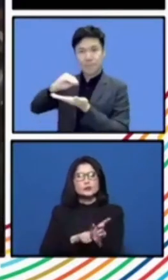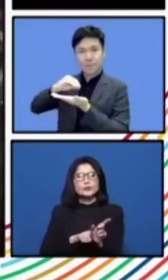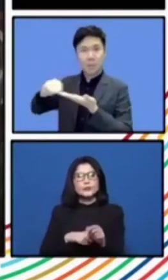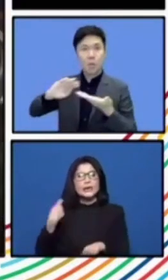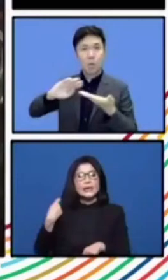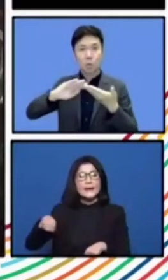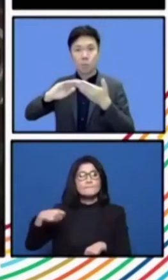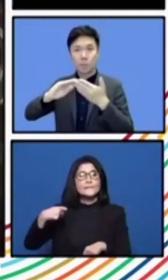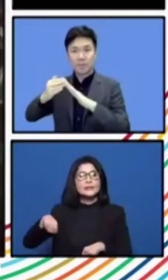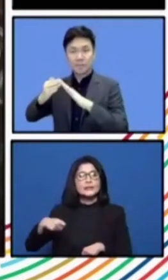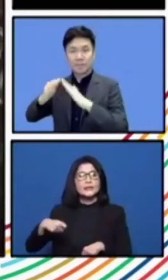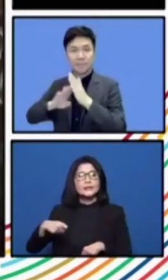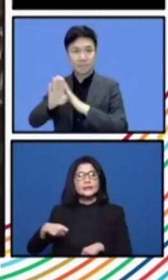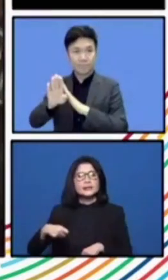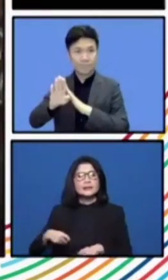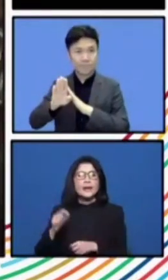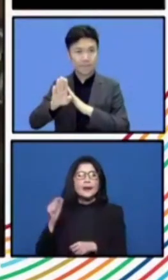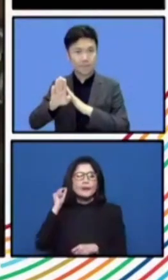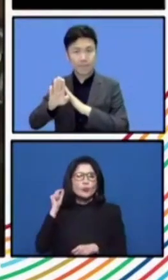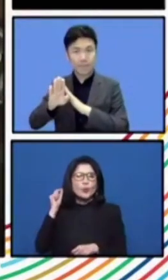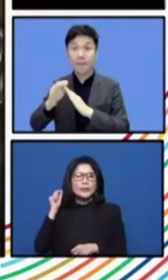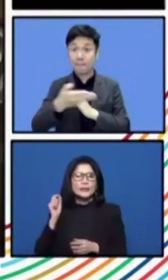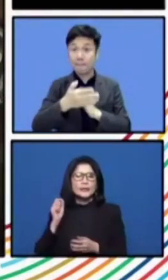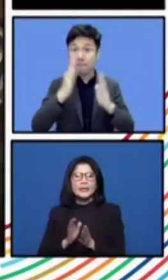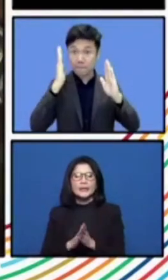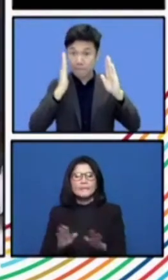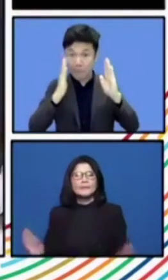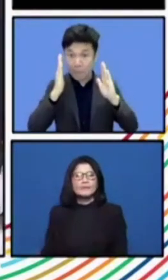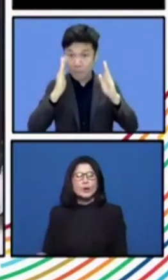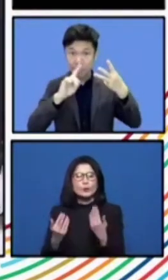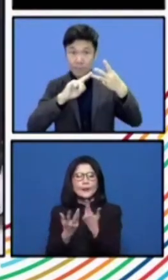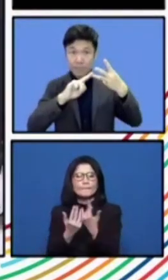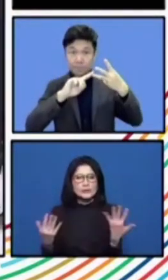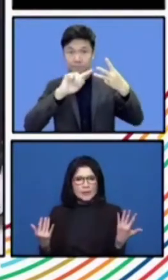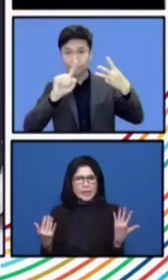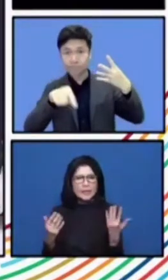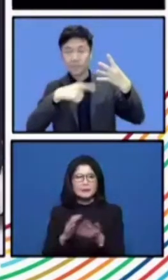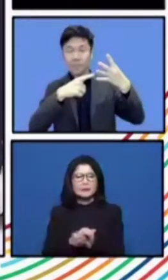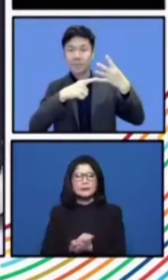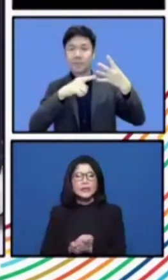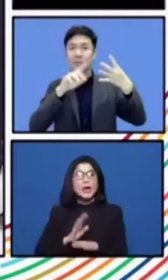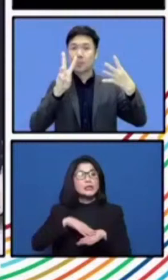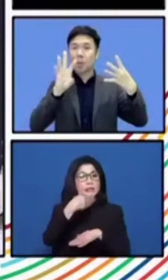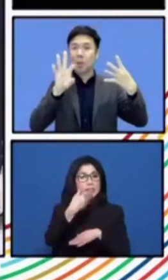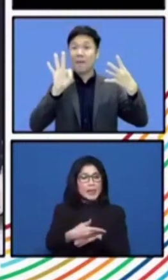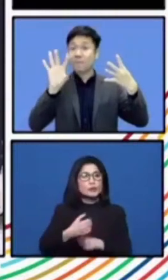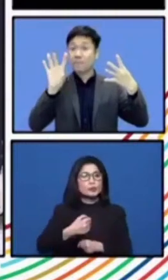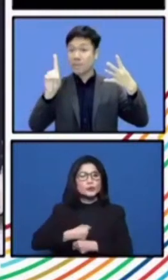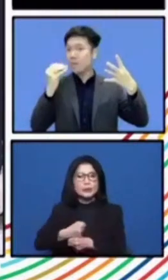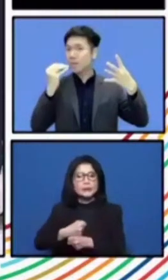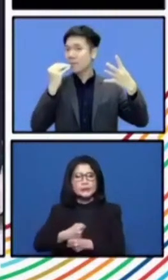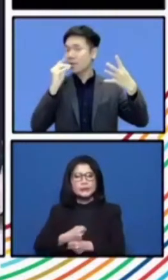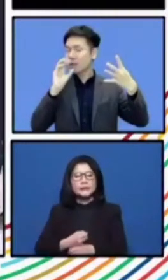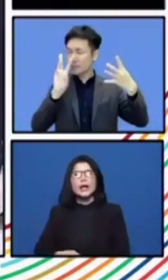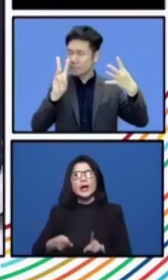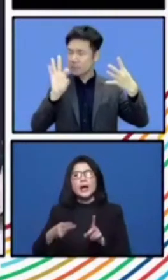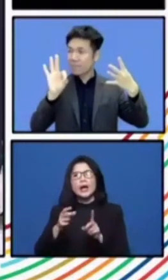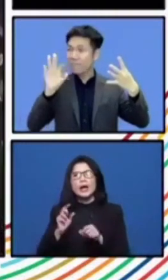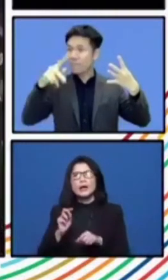our delegate from Malaysia will be followed by the world food program delegate thank you